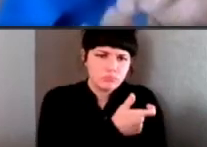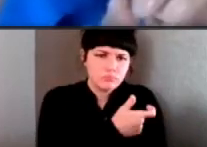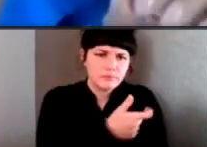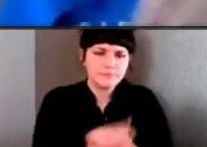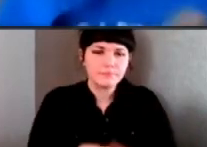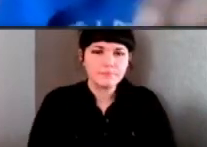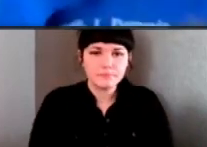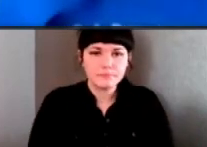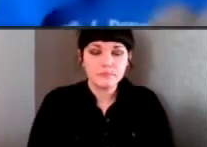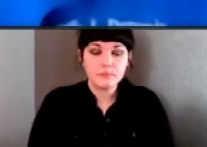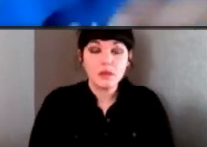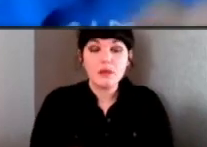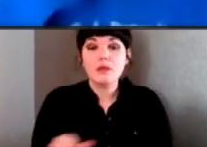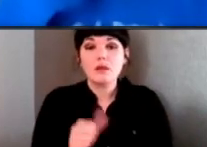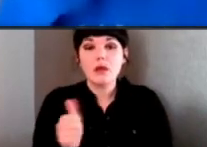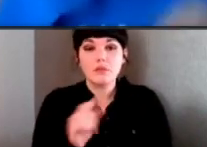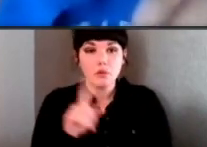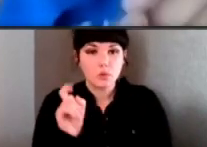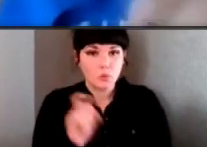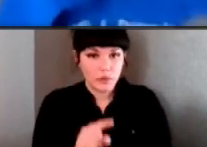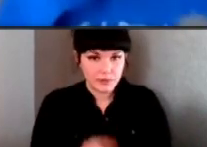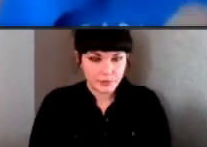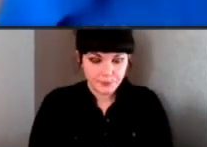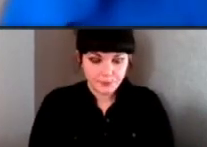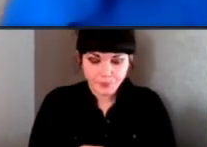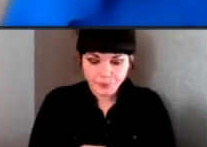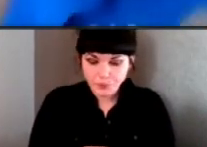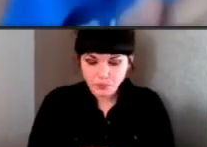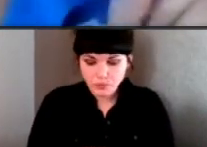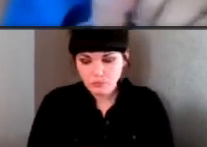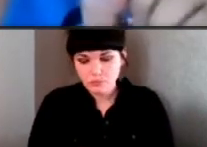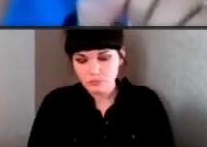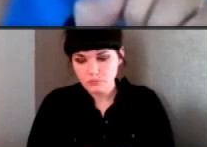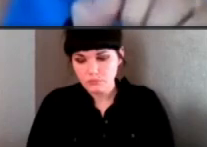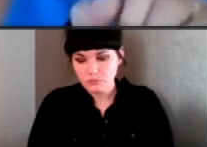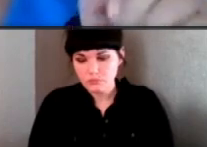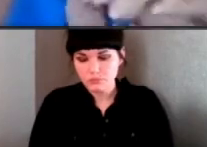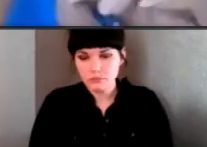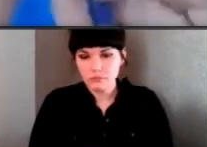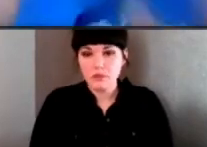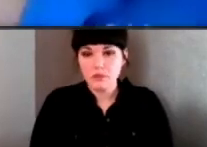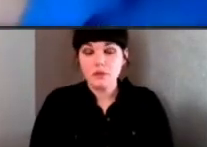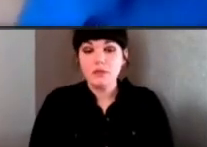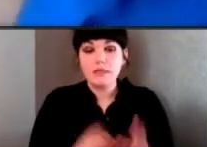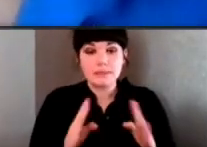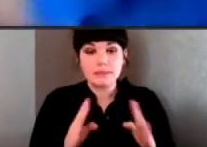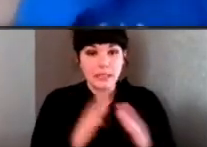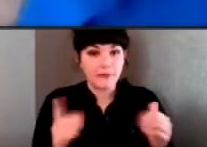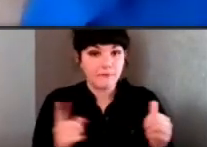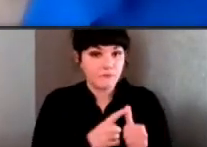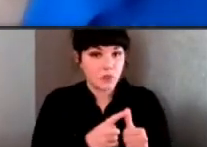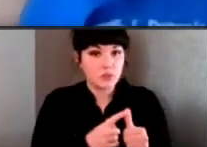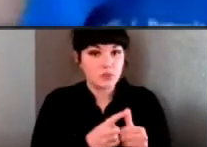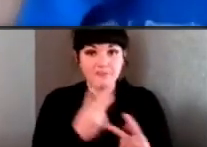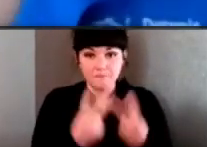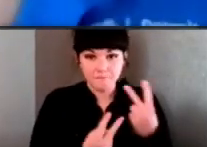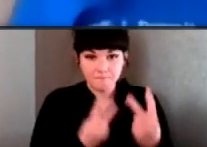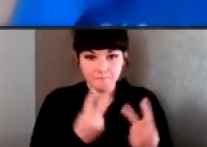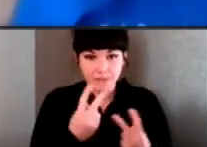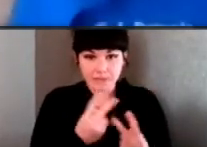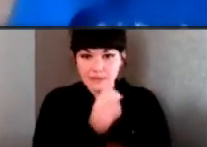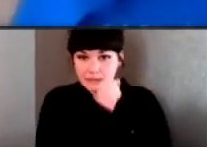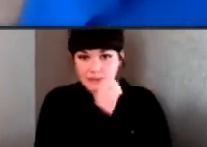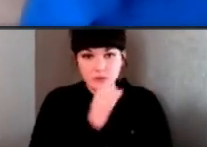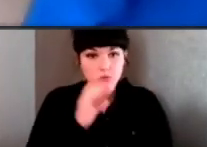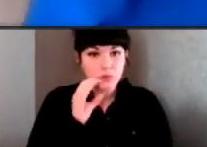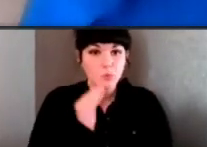city was one of the first ones to get out to the senior citizen homes and also the nursing homes. And we know those